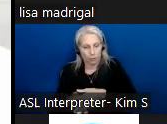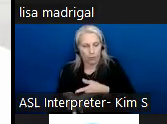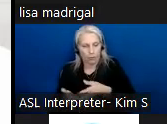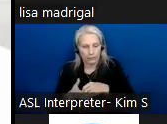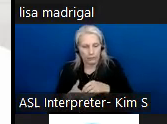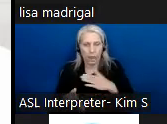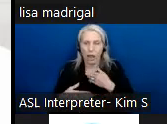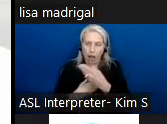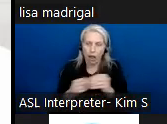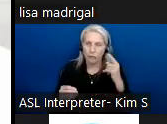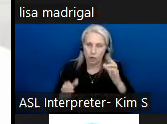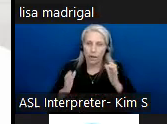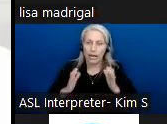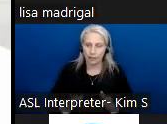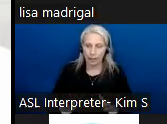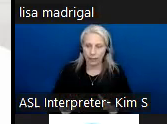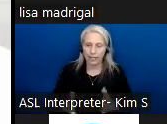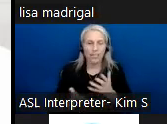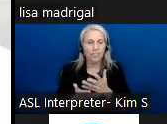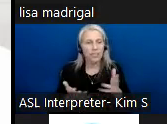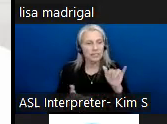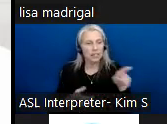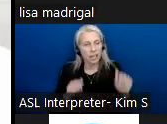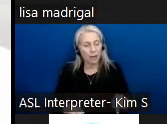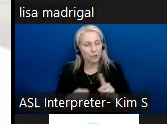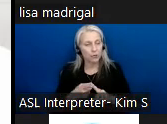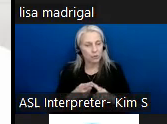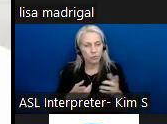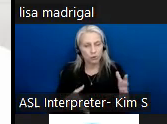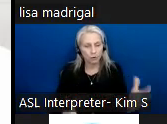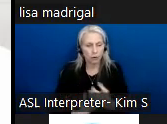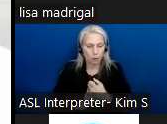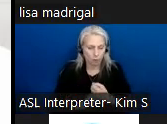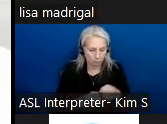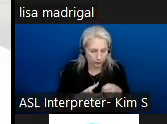for clients. Things like them being able to hold a mug of